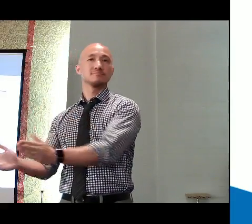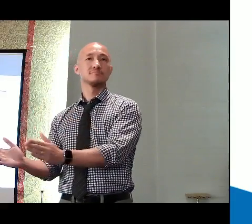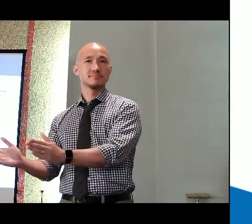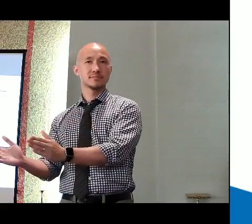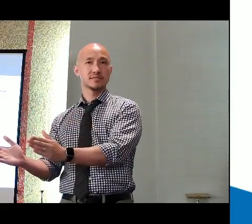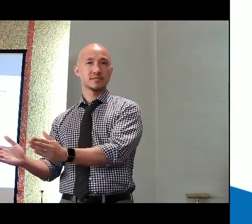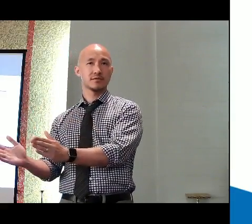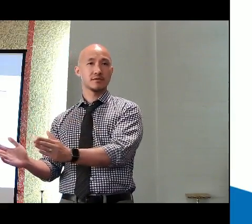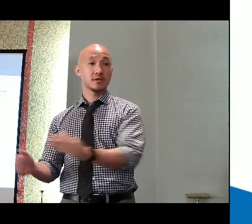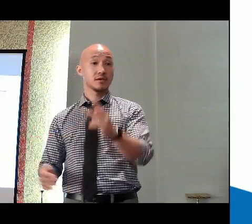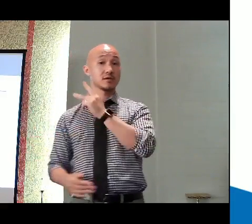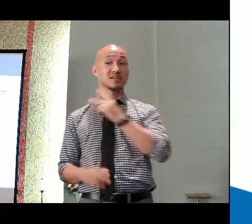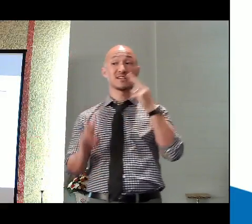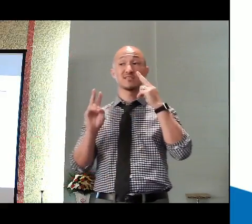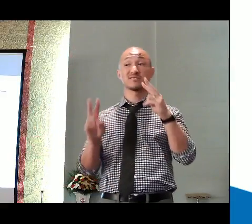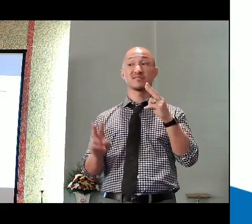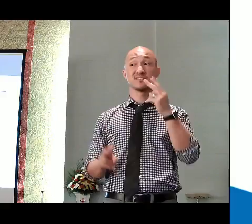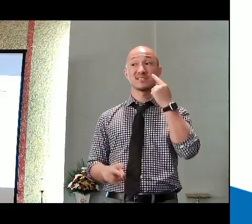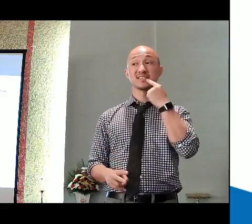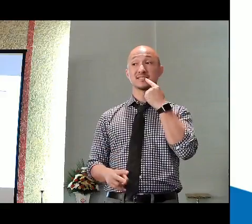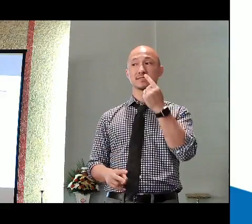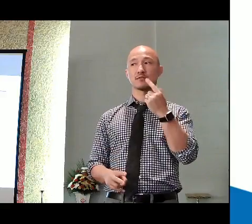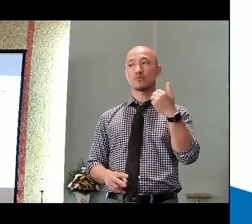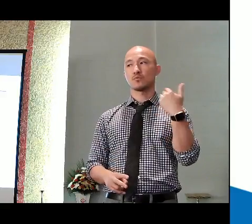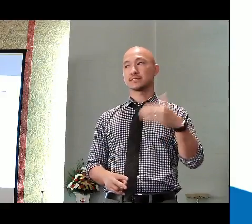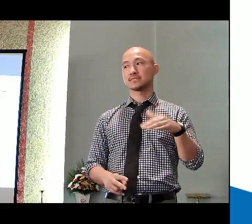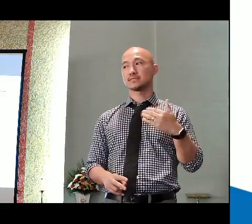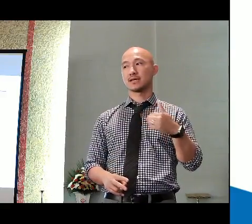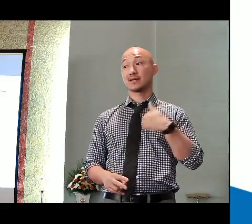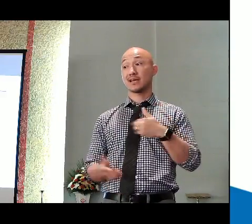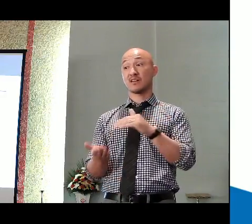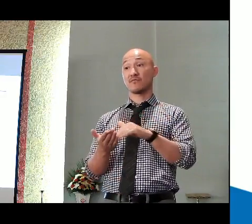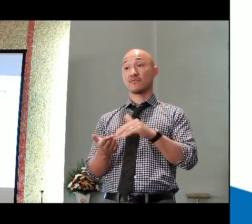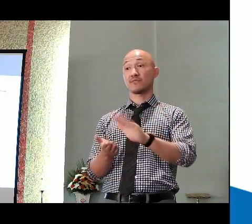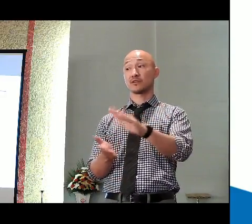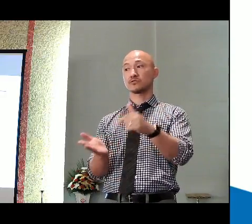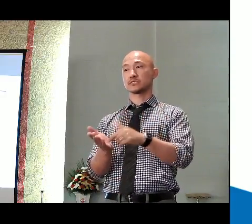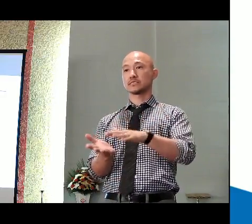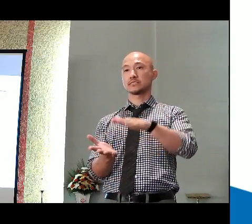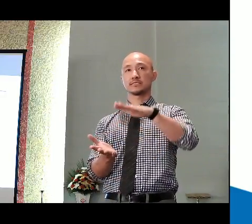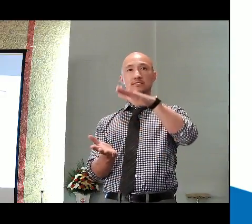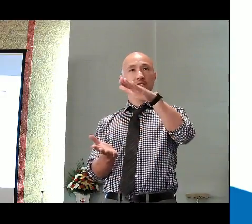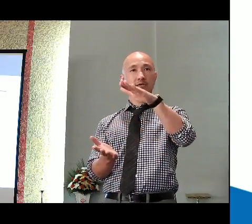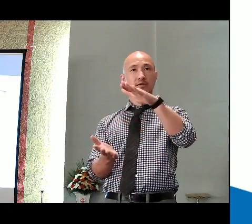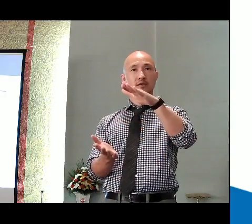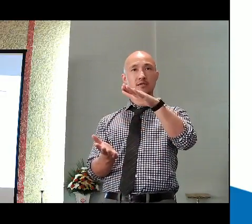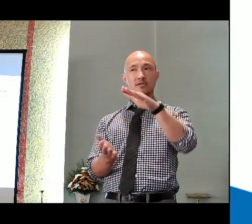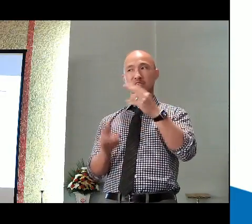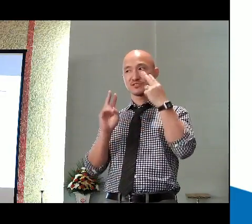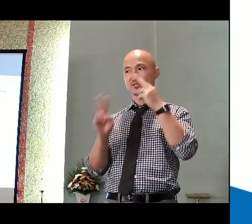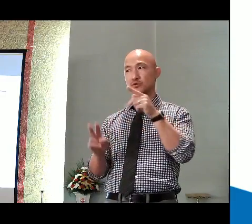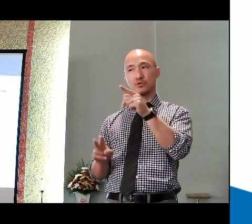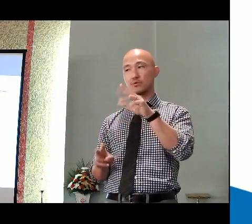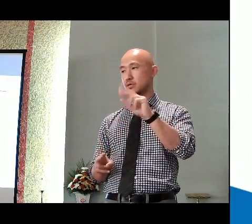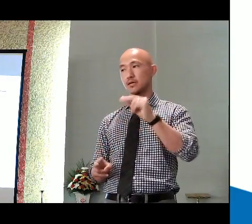remember that he's been very graceful to us. He has not treated us as our sins deserve.